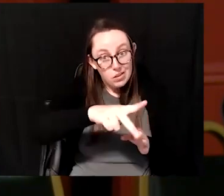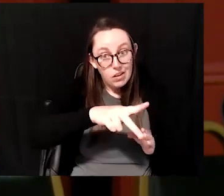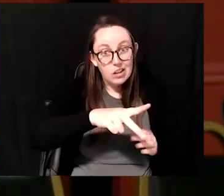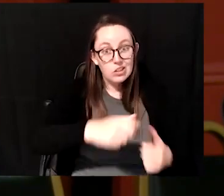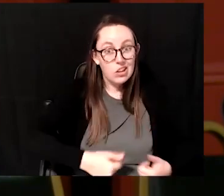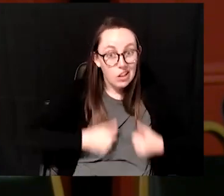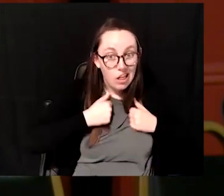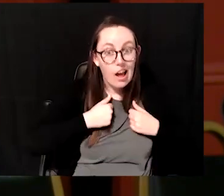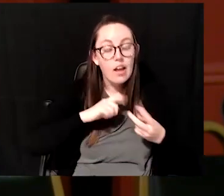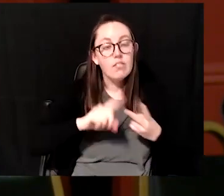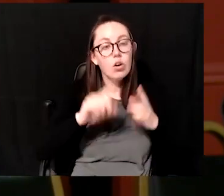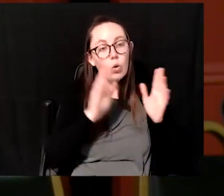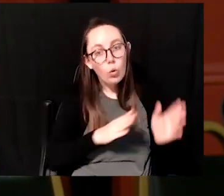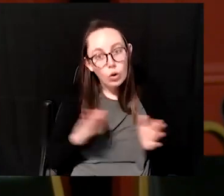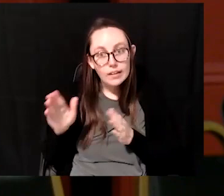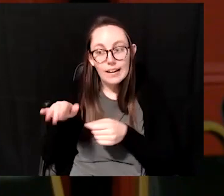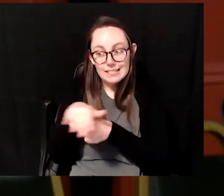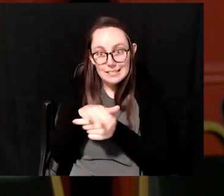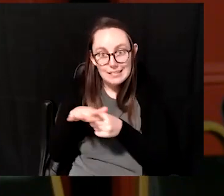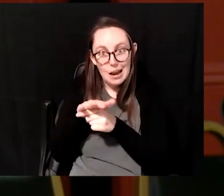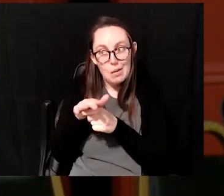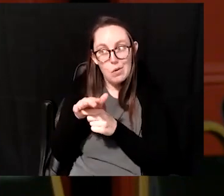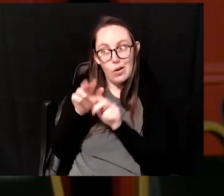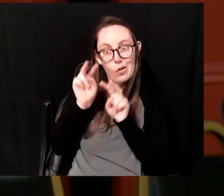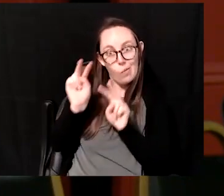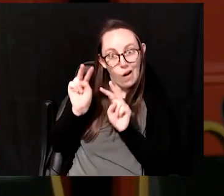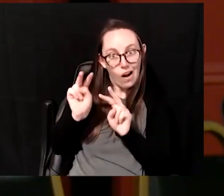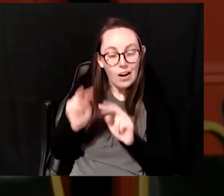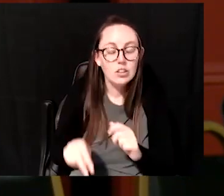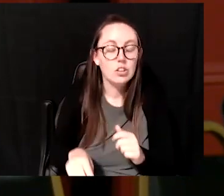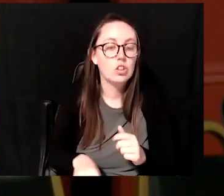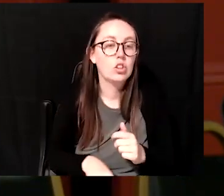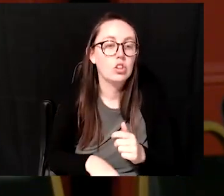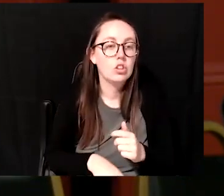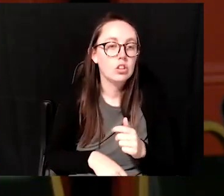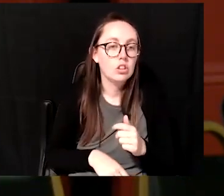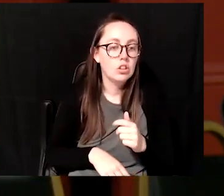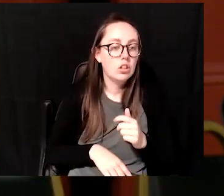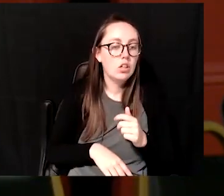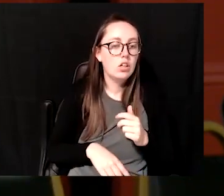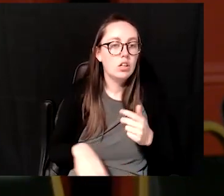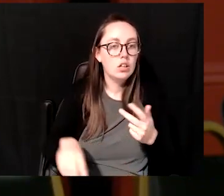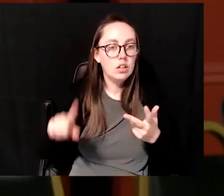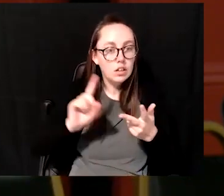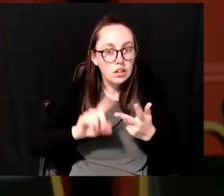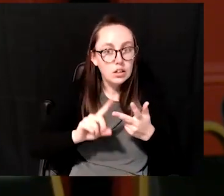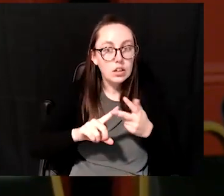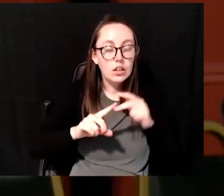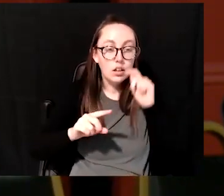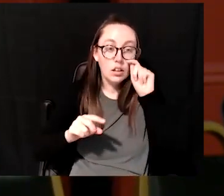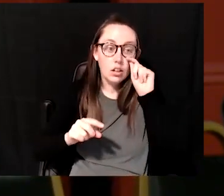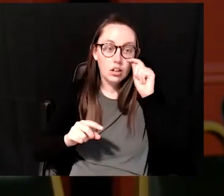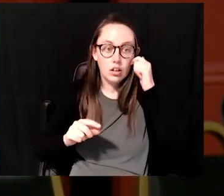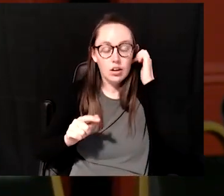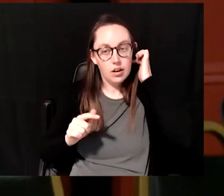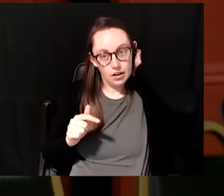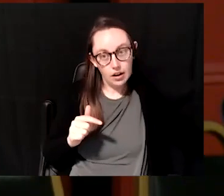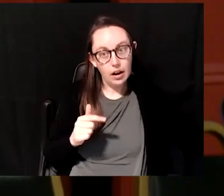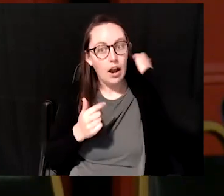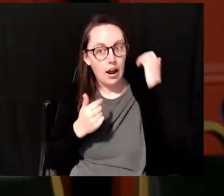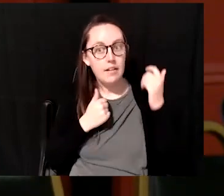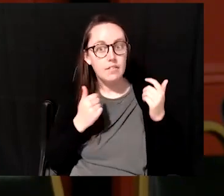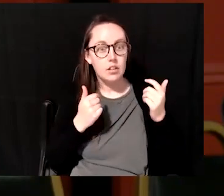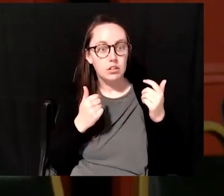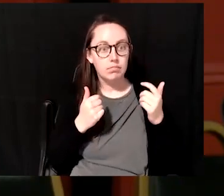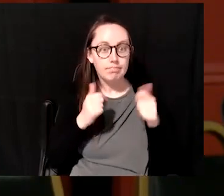organizer and as someone who has worked to uh Harden some of the more vulnerable targets for uh break-ins